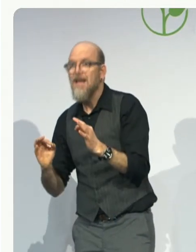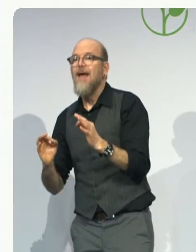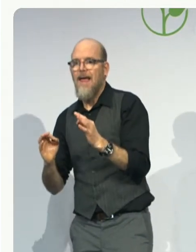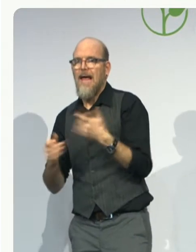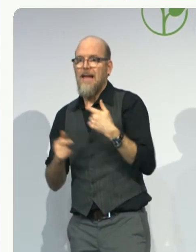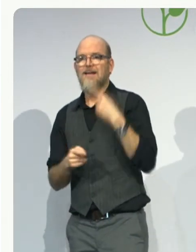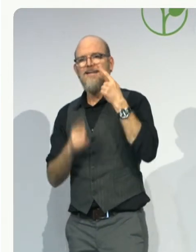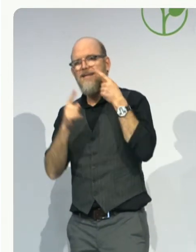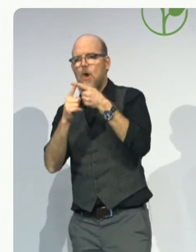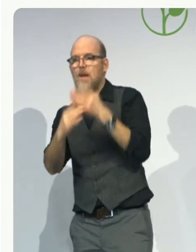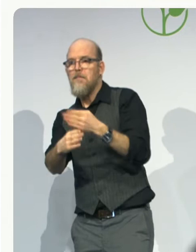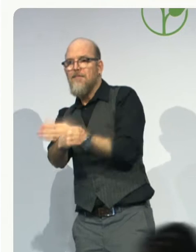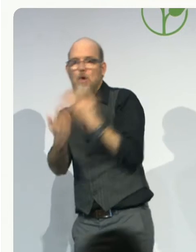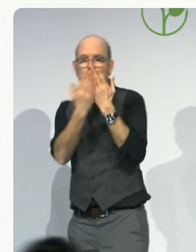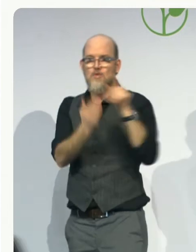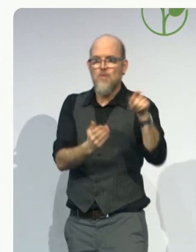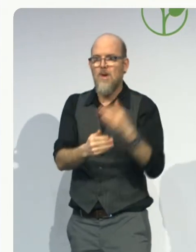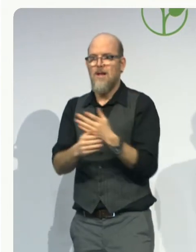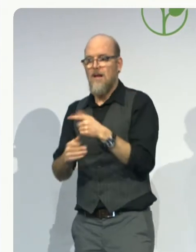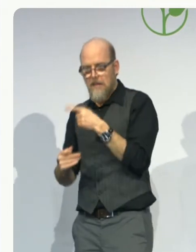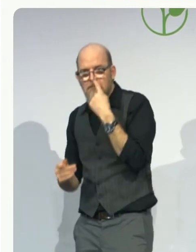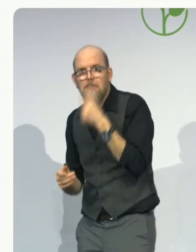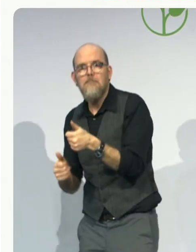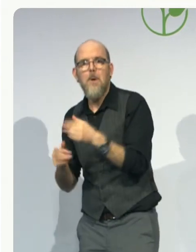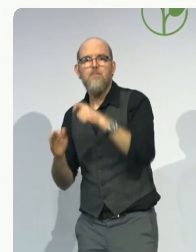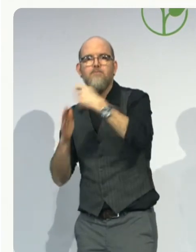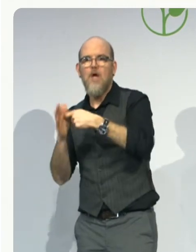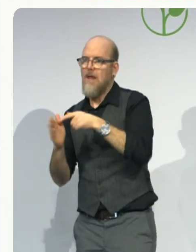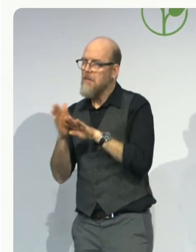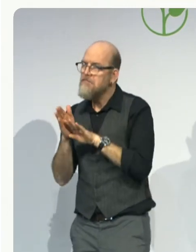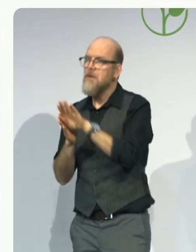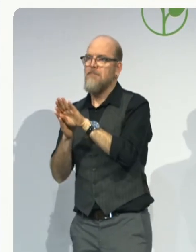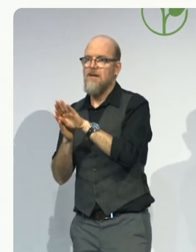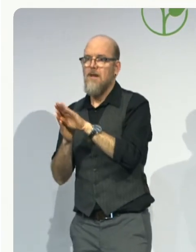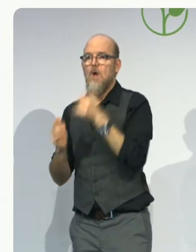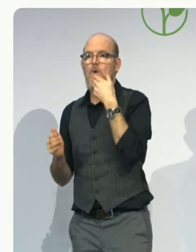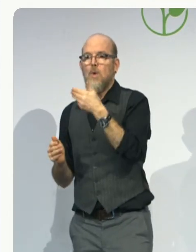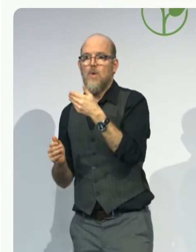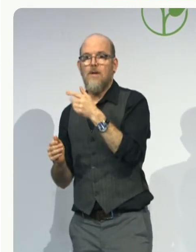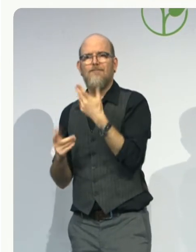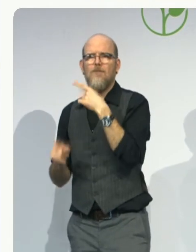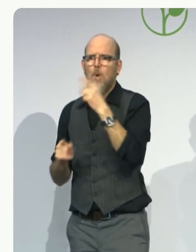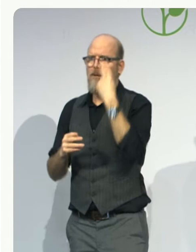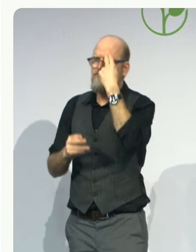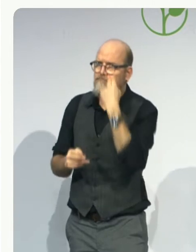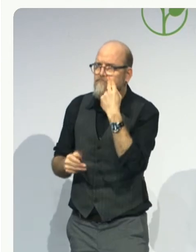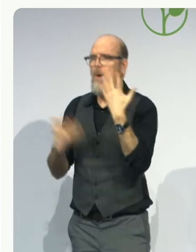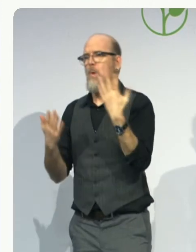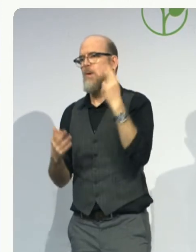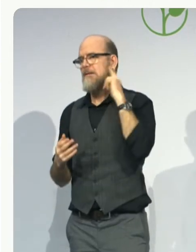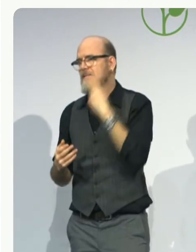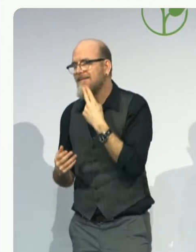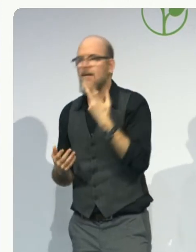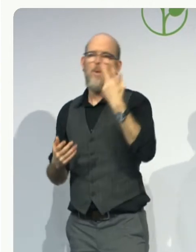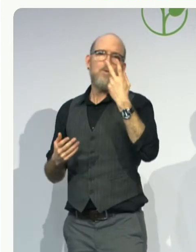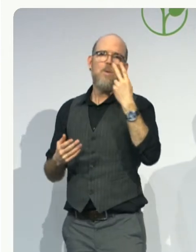and blind and visually impaired students. So looking at the adaptation that's possible